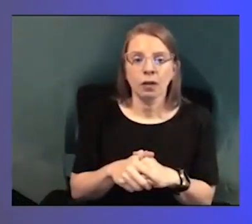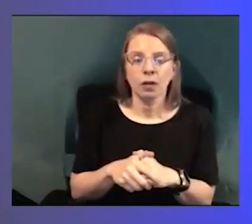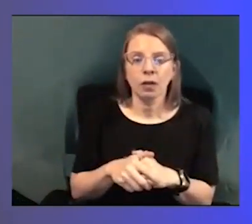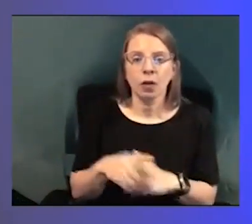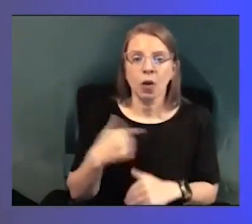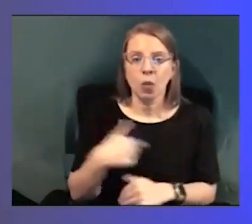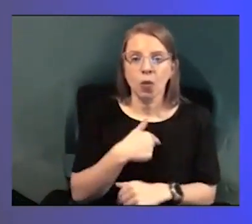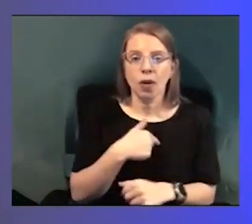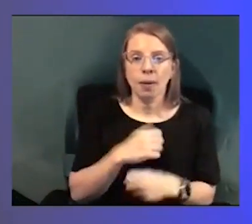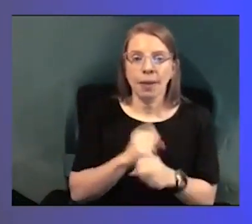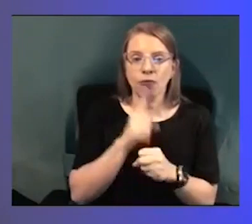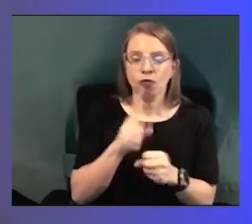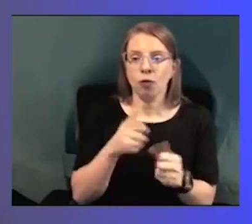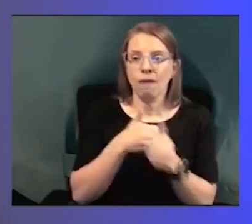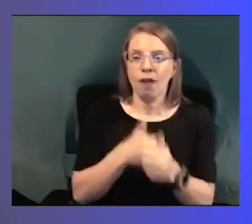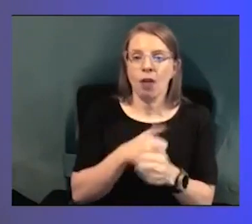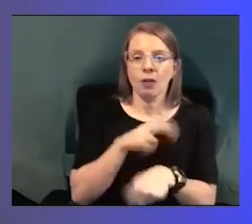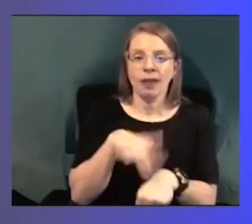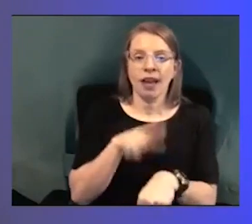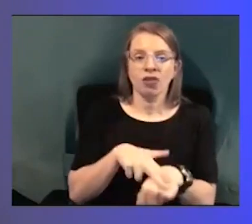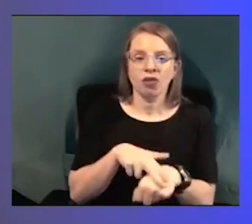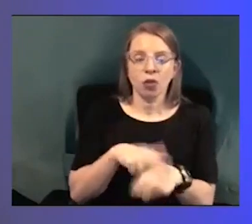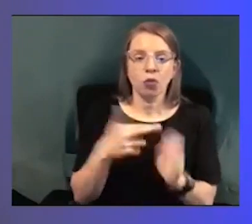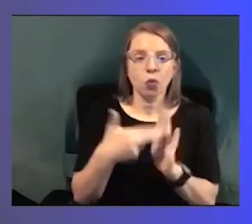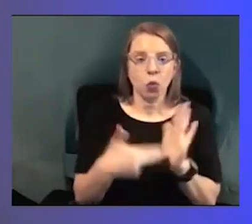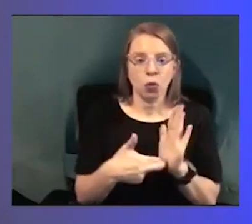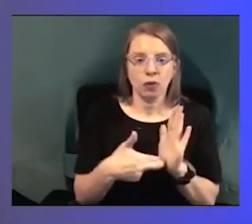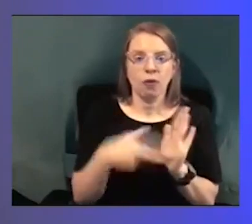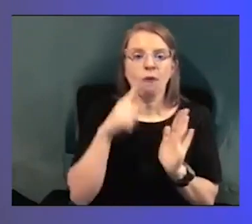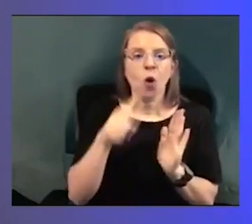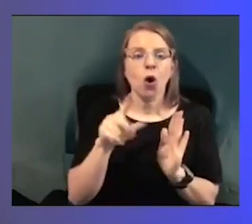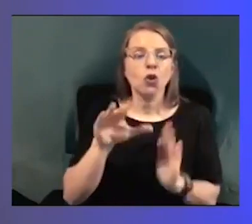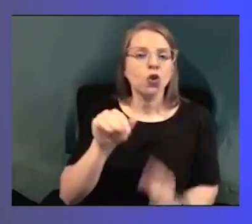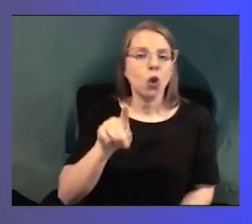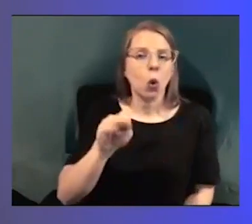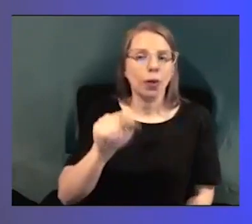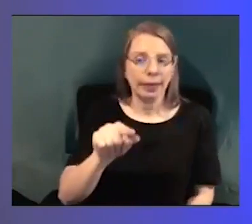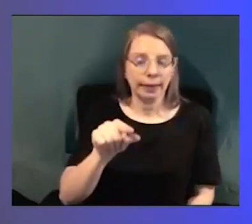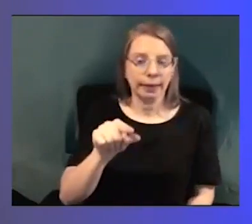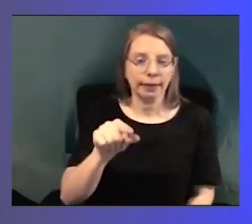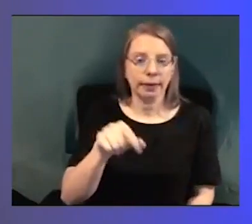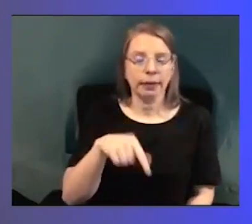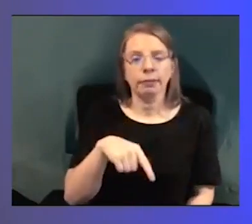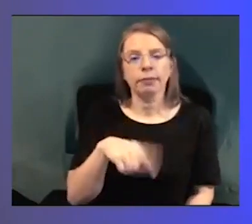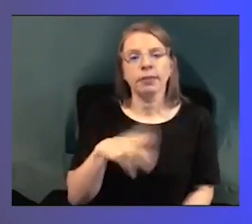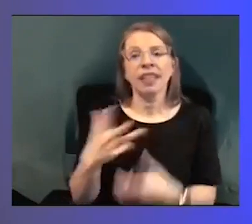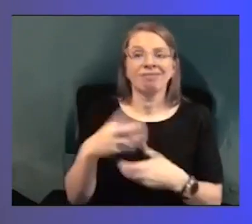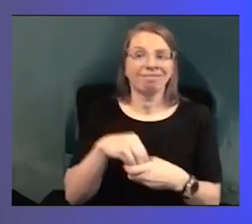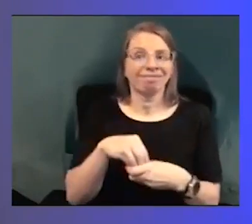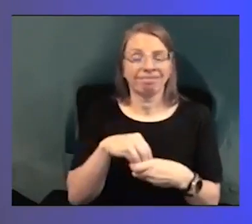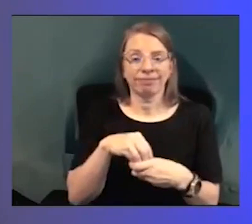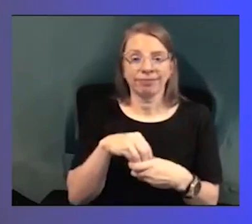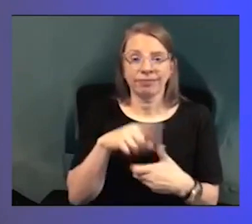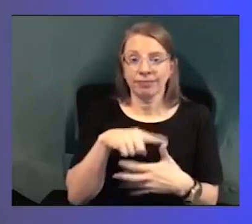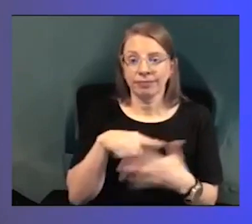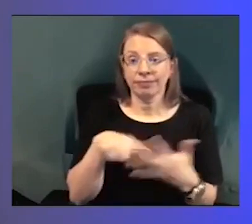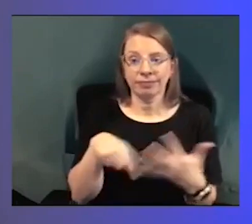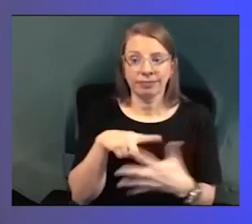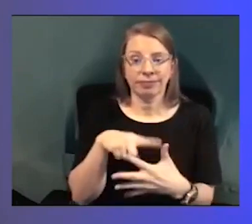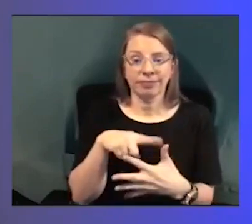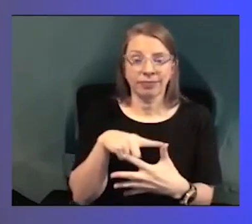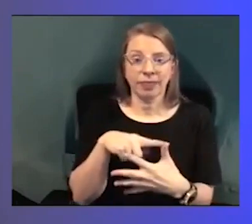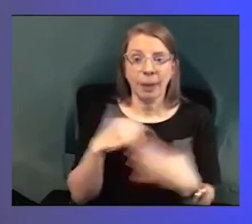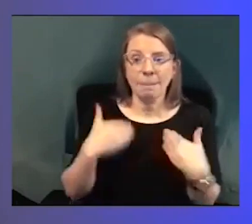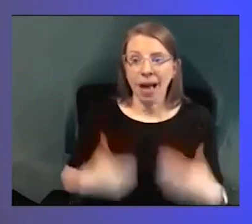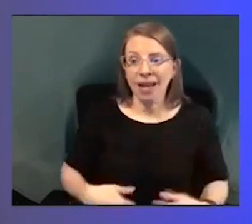guidelines for coding. And so that takes into effect a lot of things, including the bodily systems